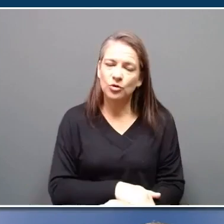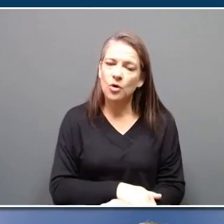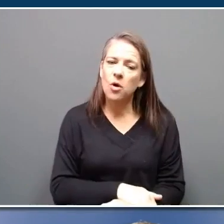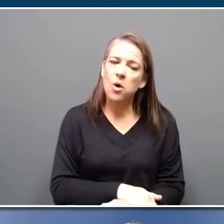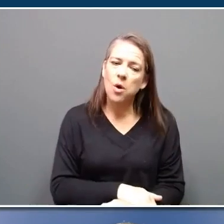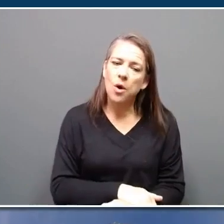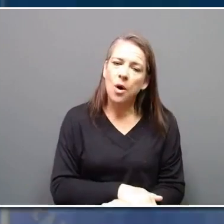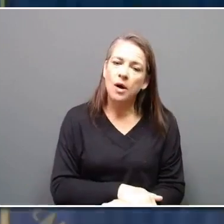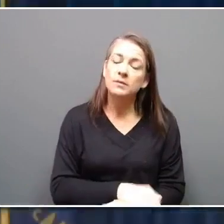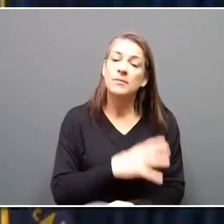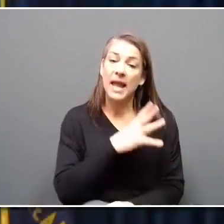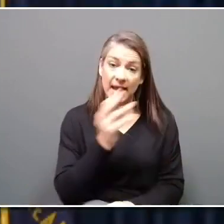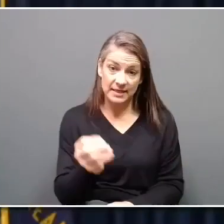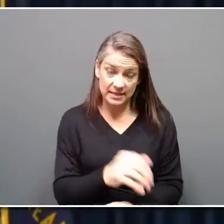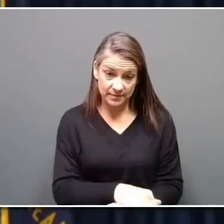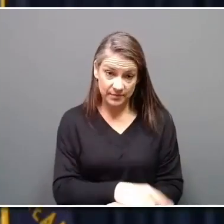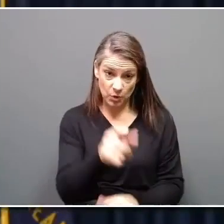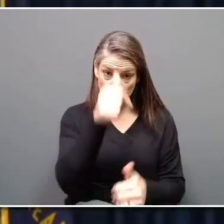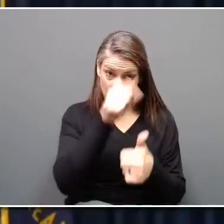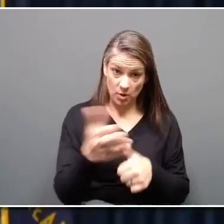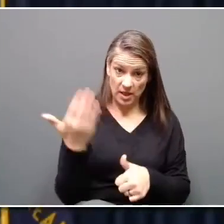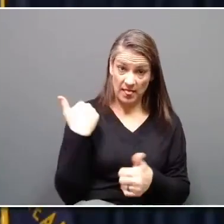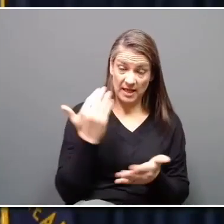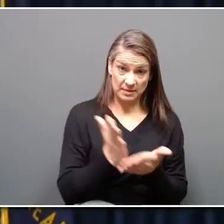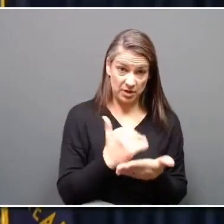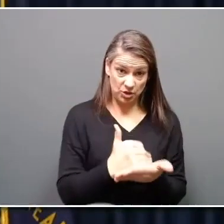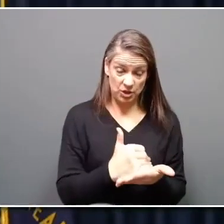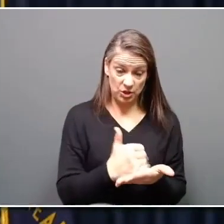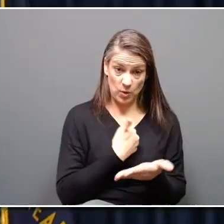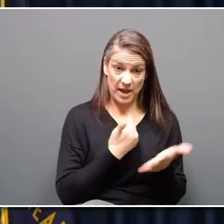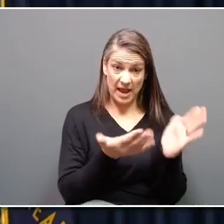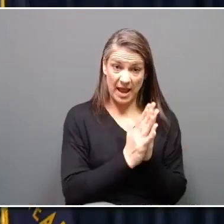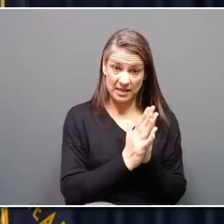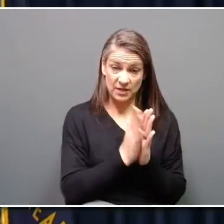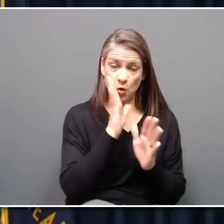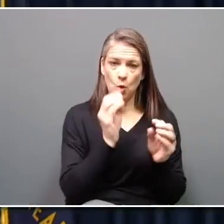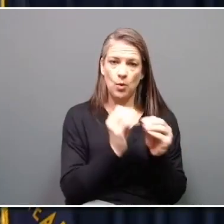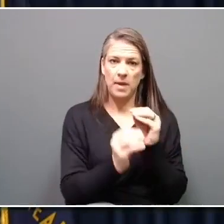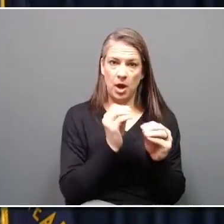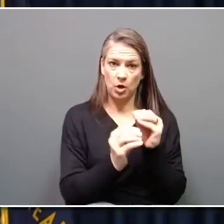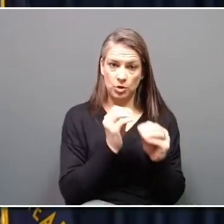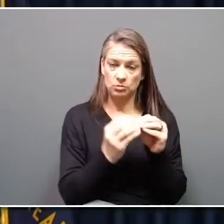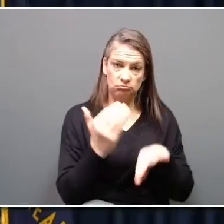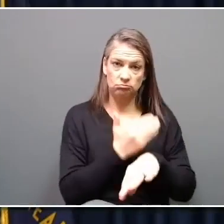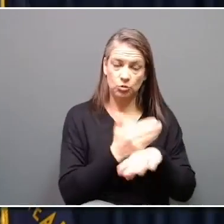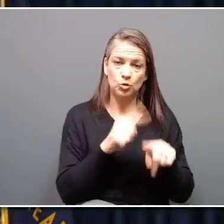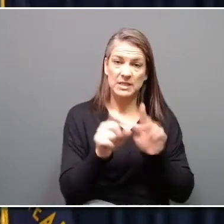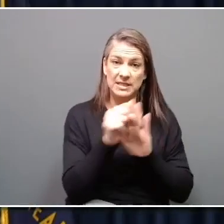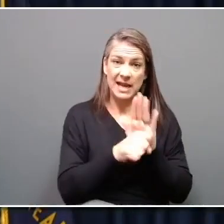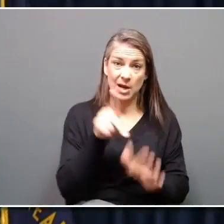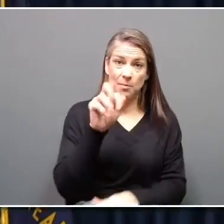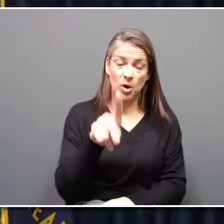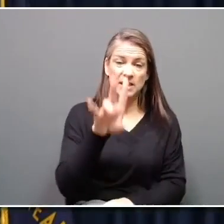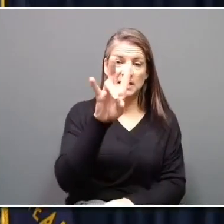Finally, you'll remember in the last budget, we asked for repairs to our state parks. $71 million they